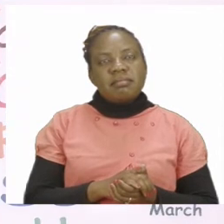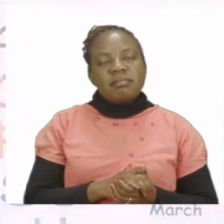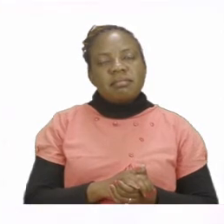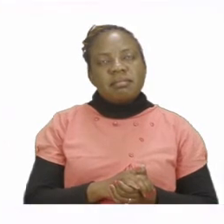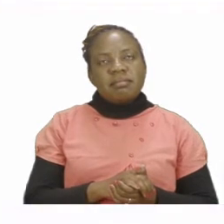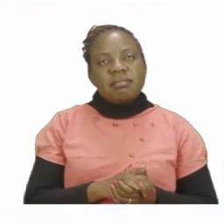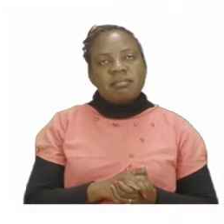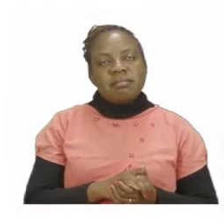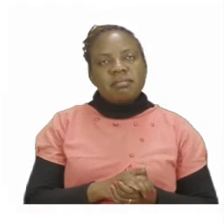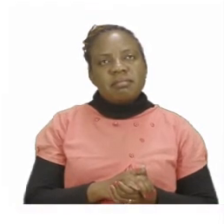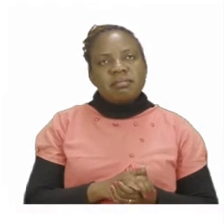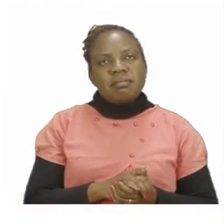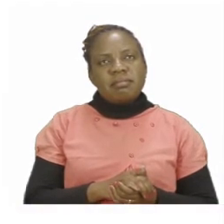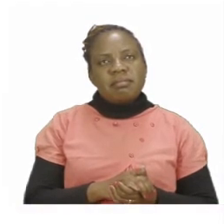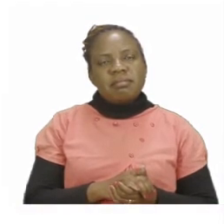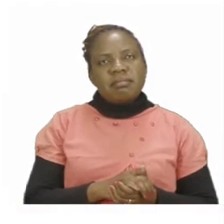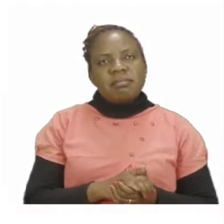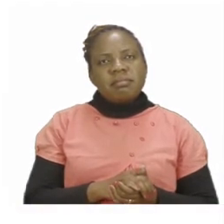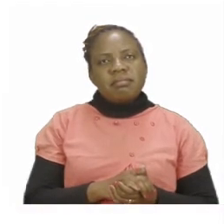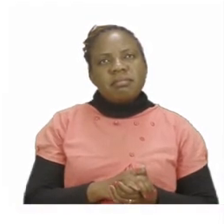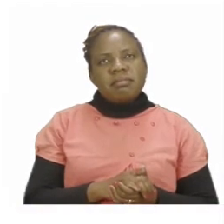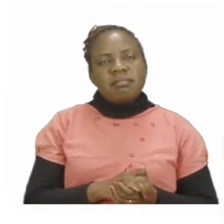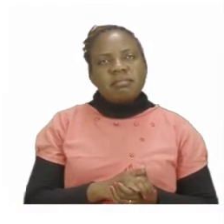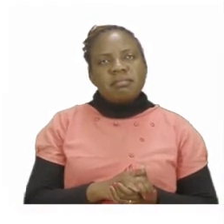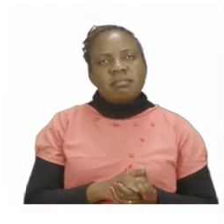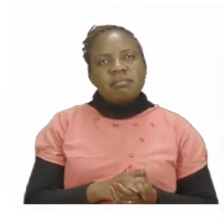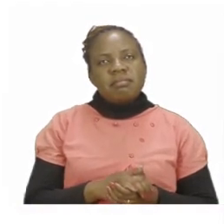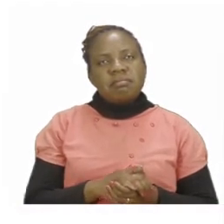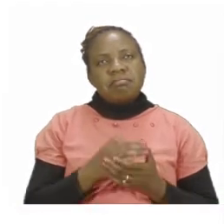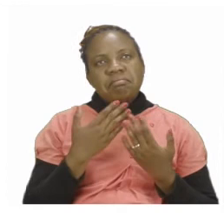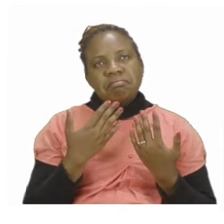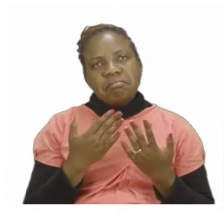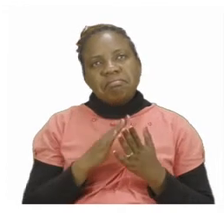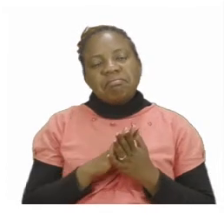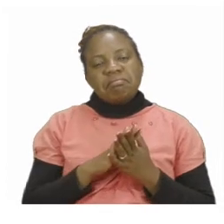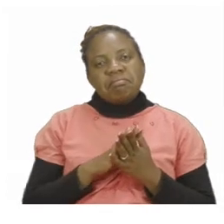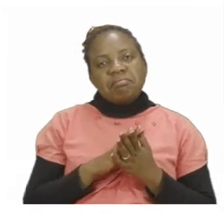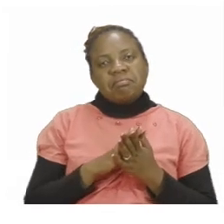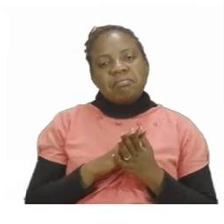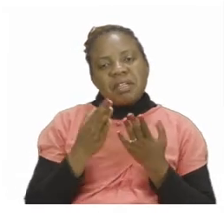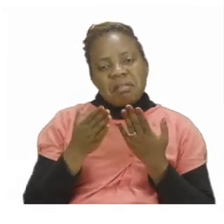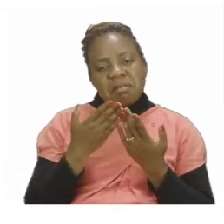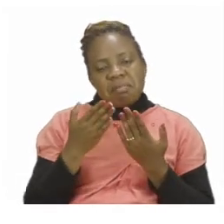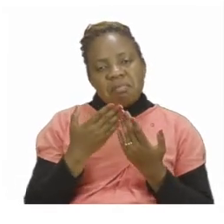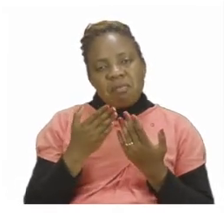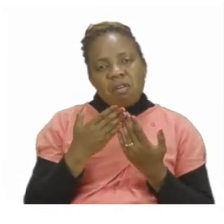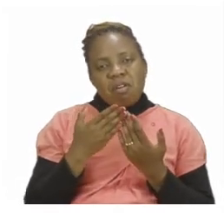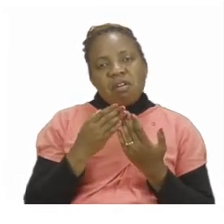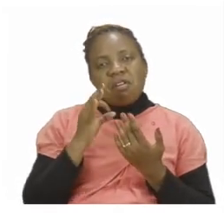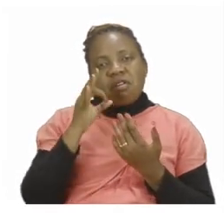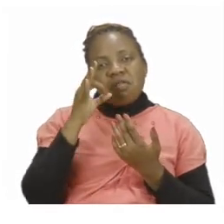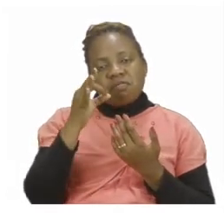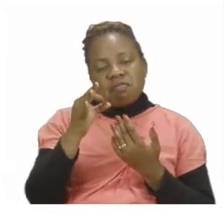here, we are going to look at the simple future tense. Remember